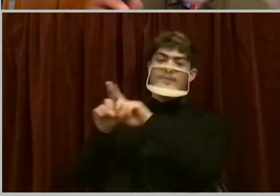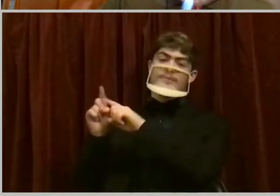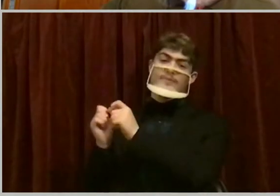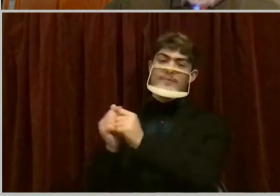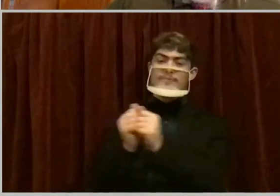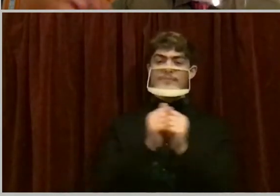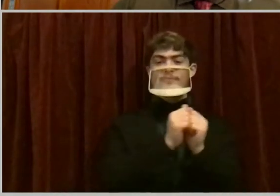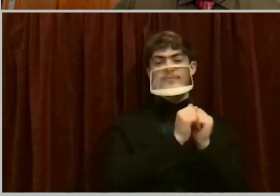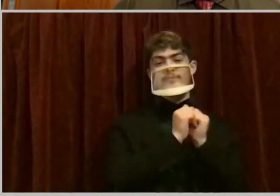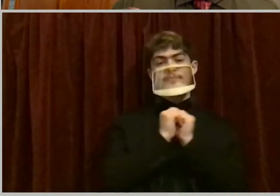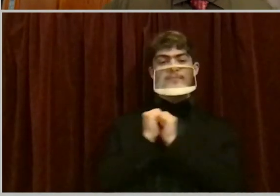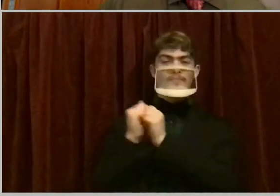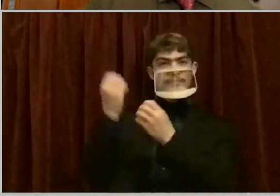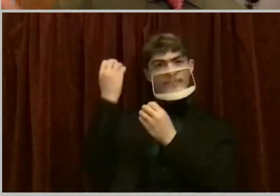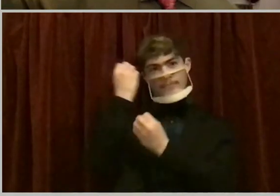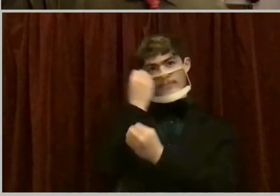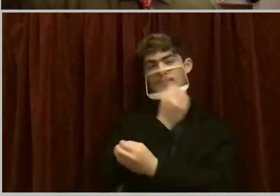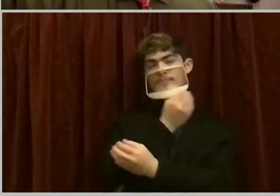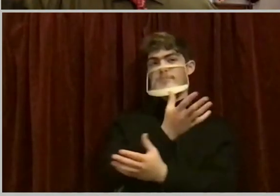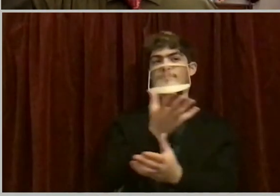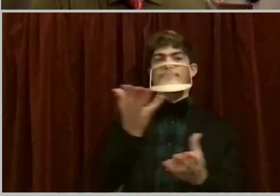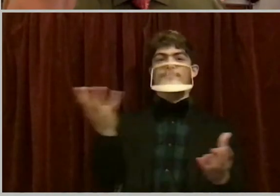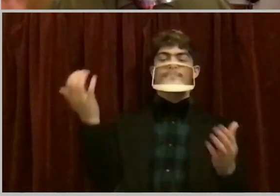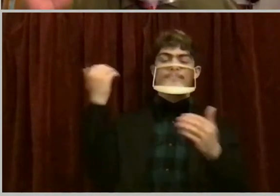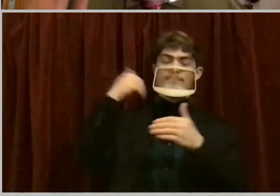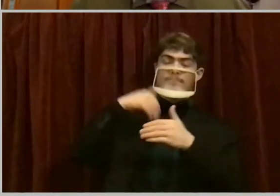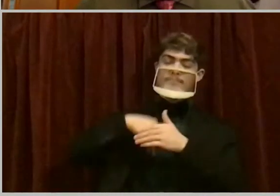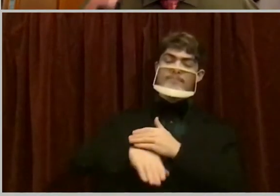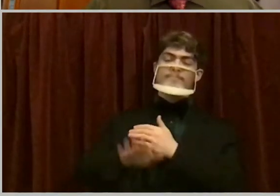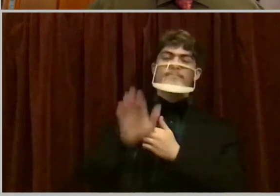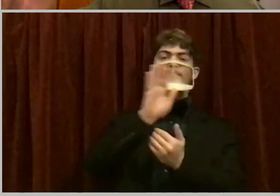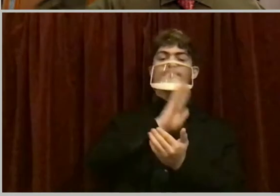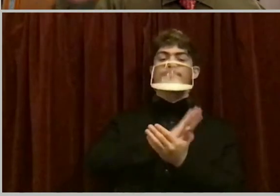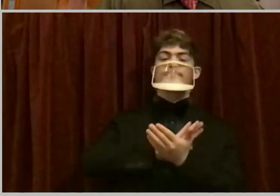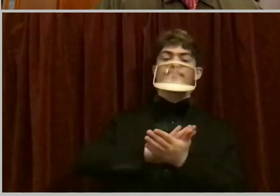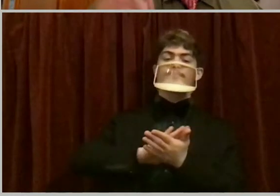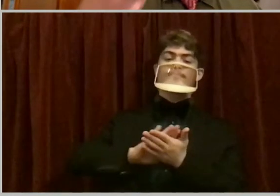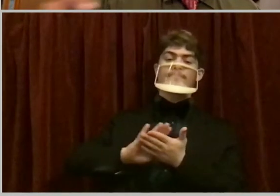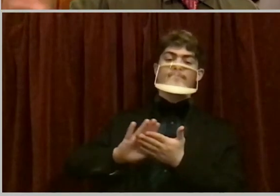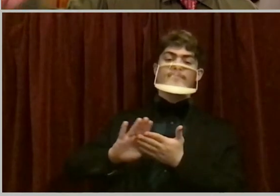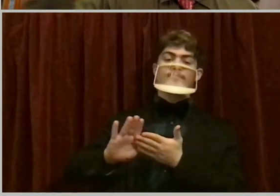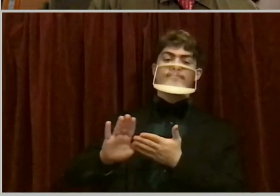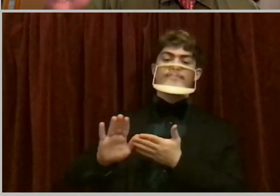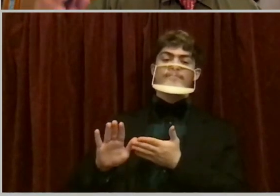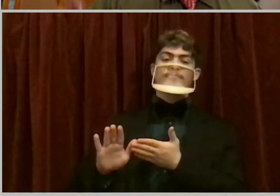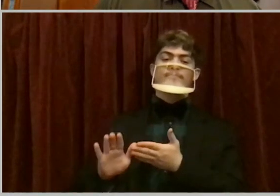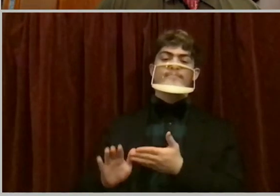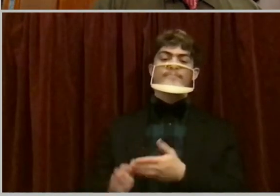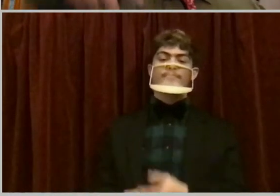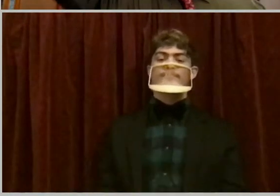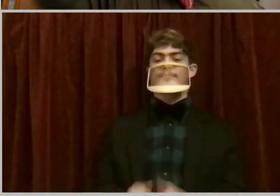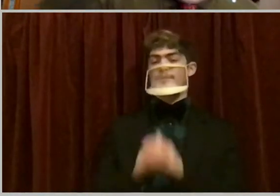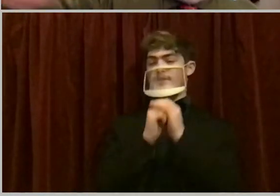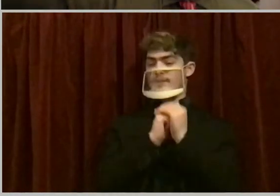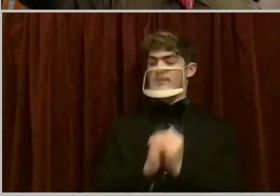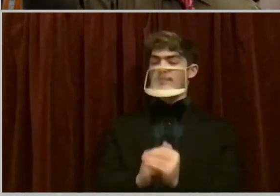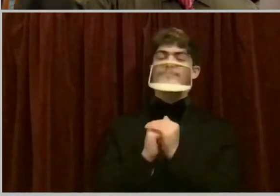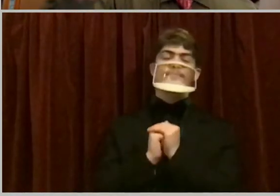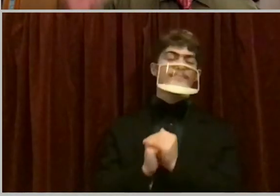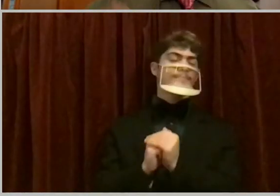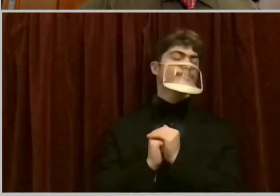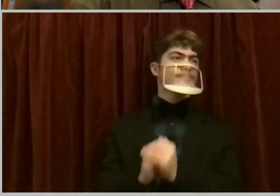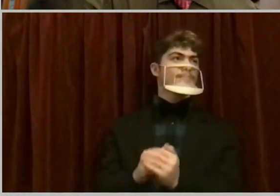stars together proclaim the holy birth,